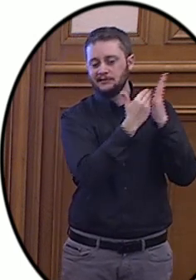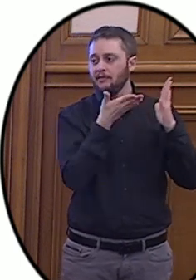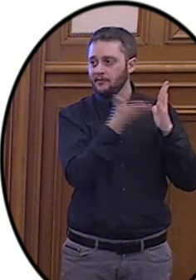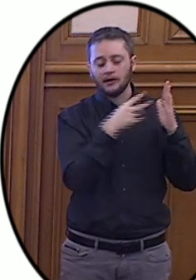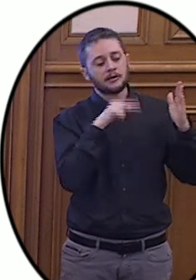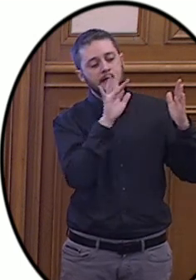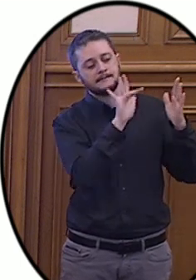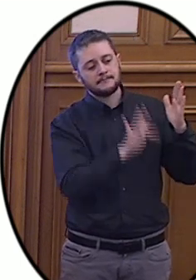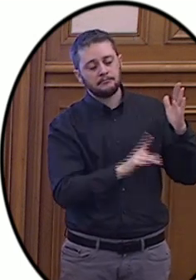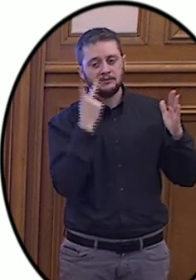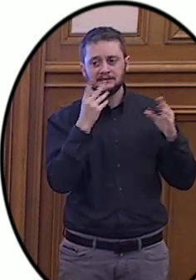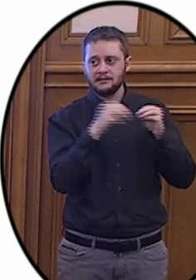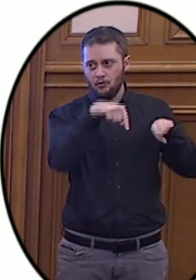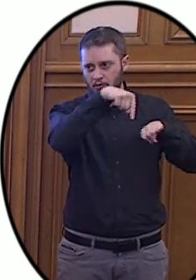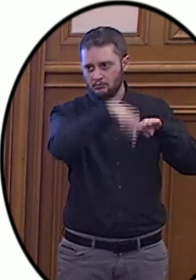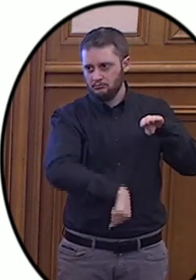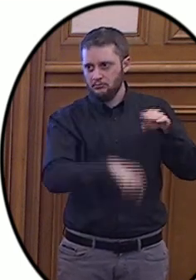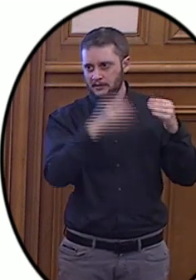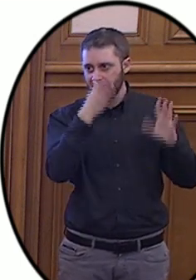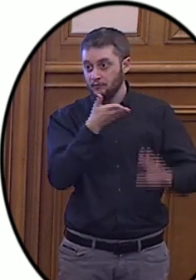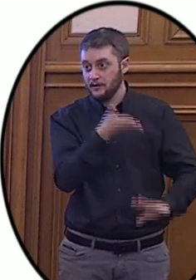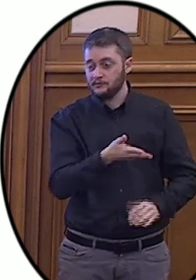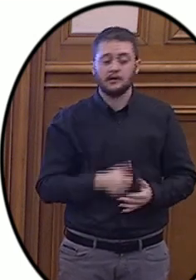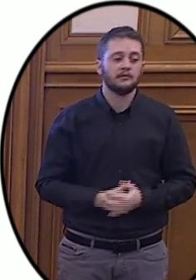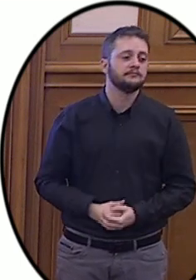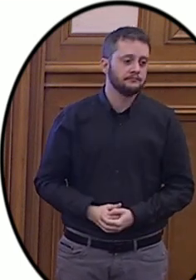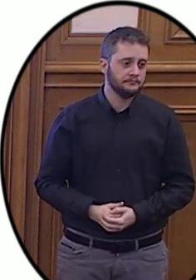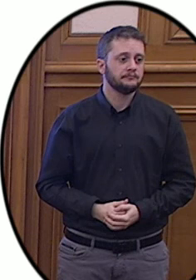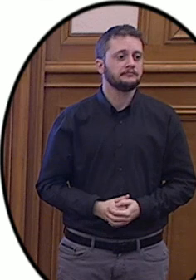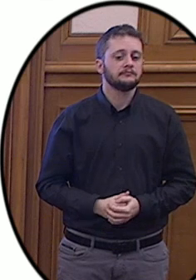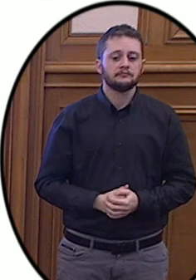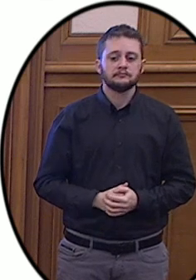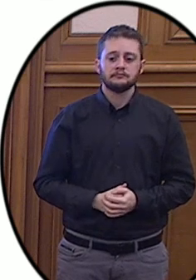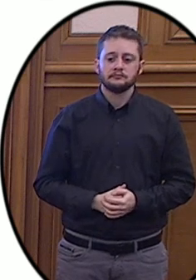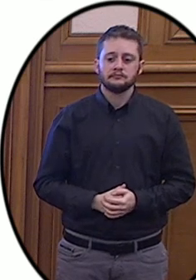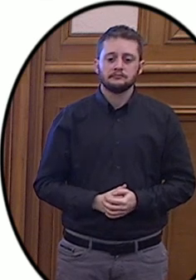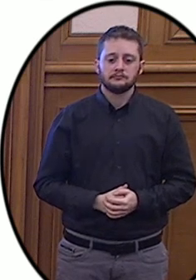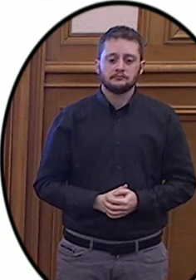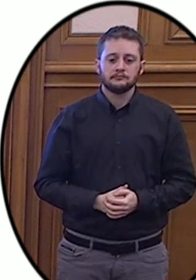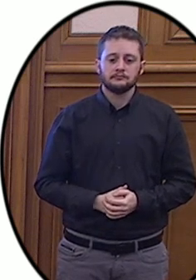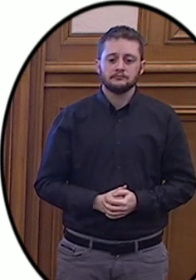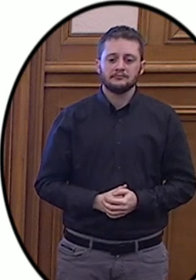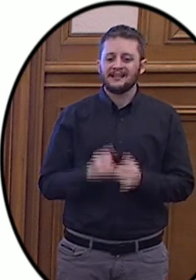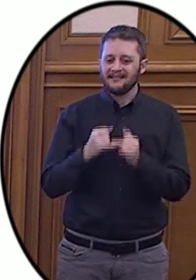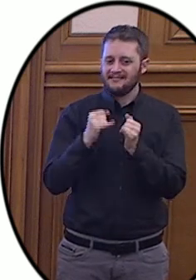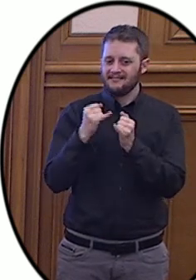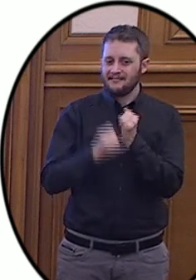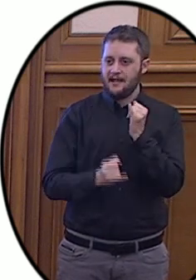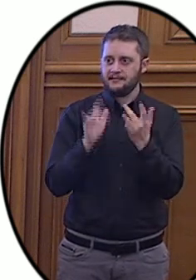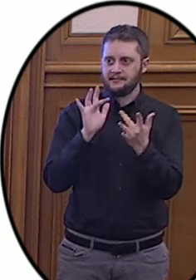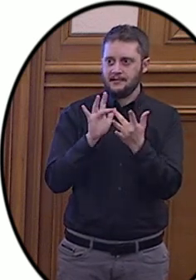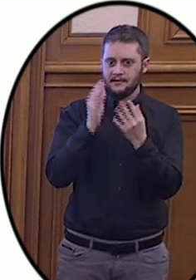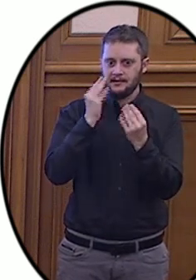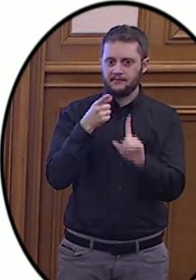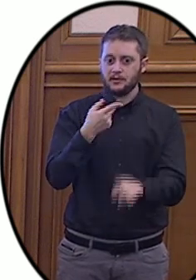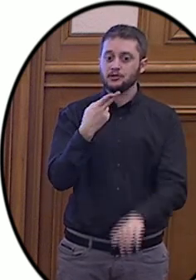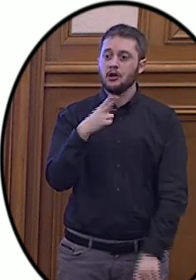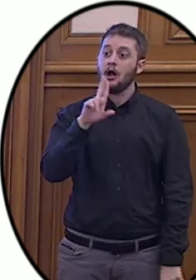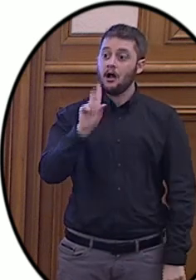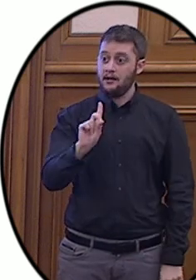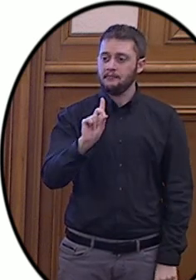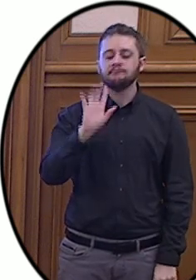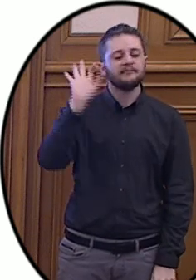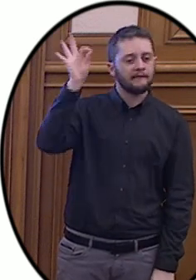Great. And last, I do have the contact information here for HUD, which is the